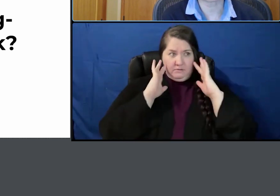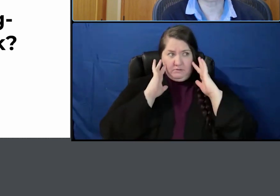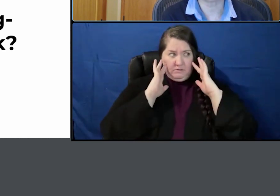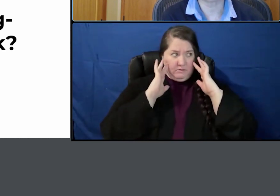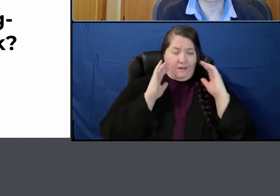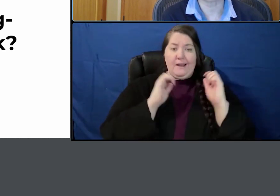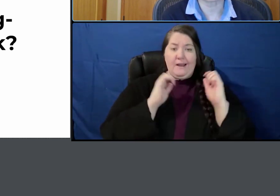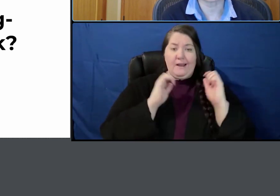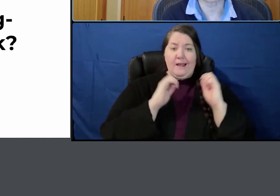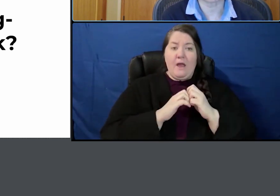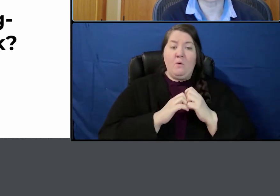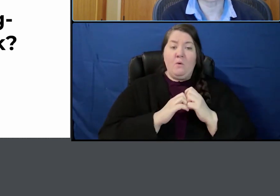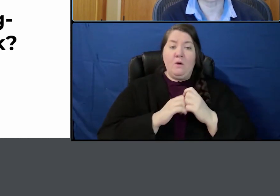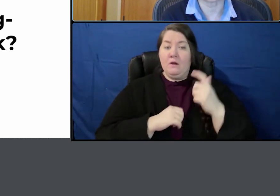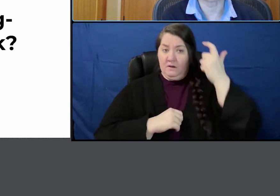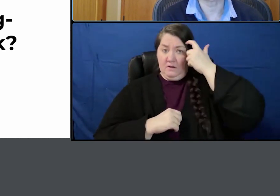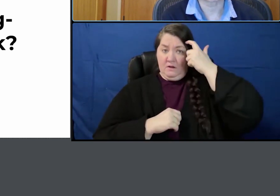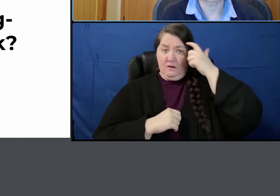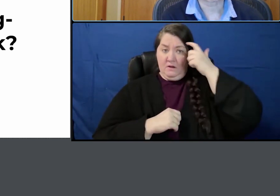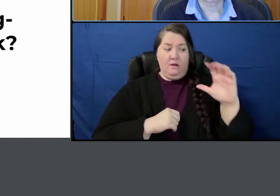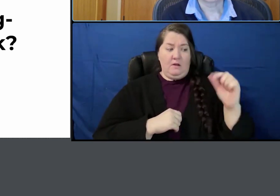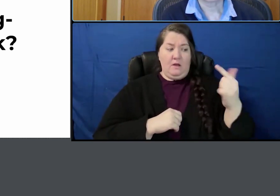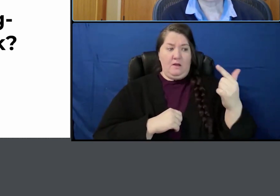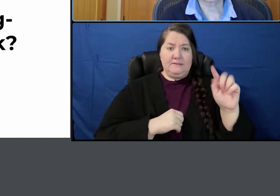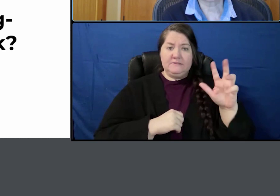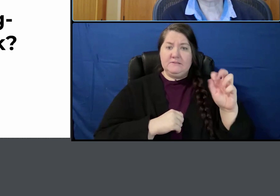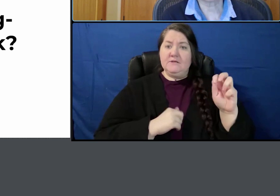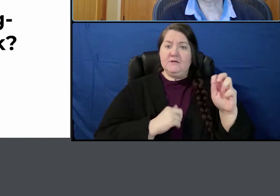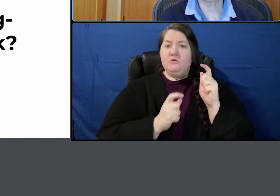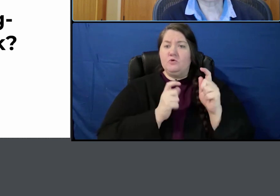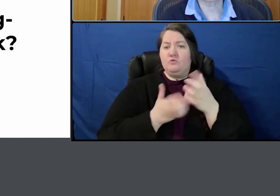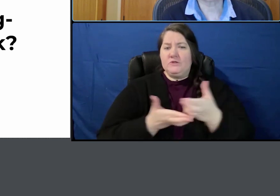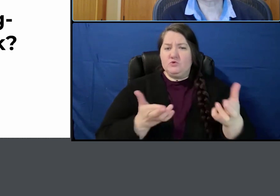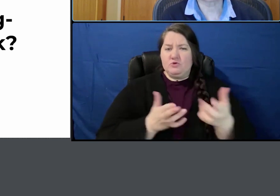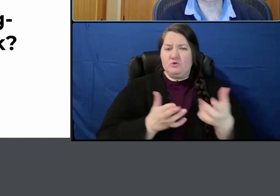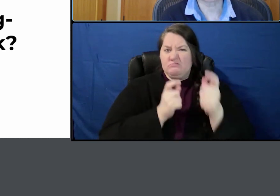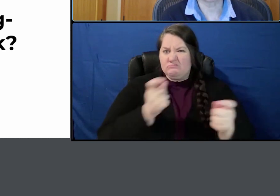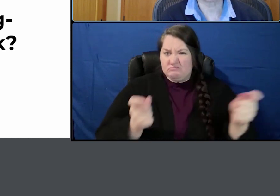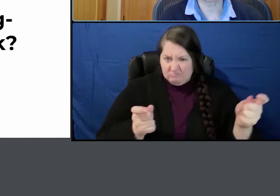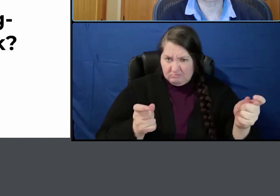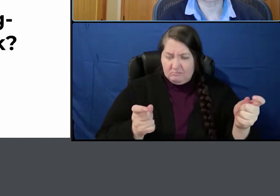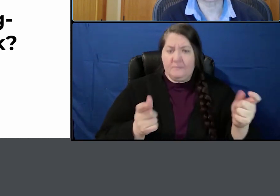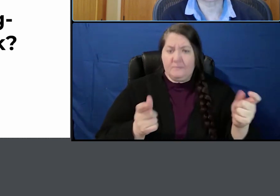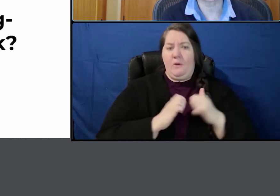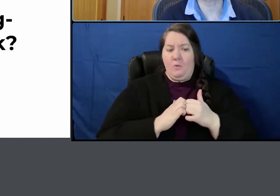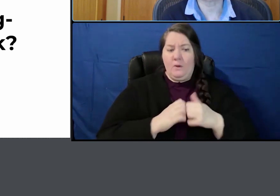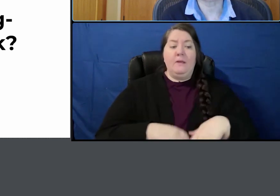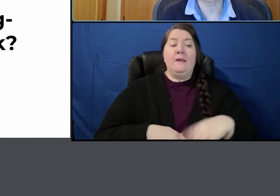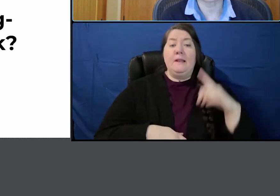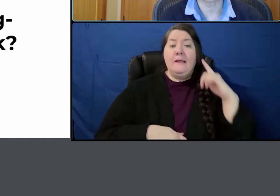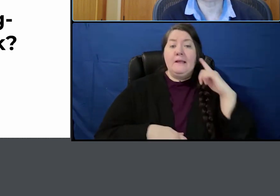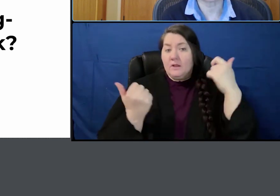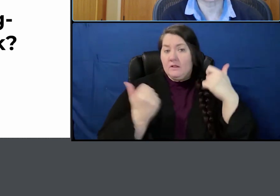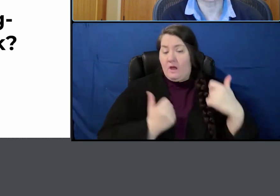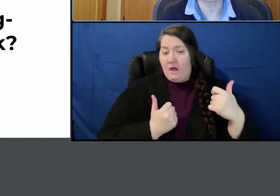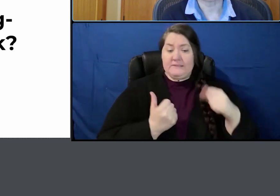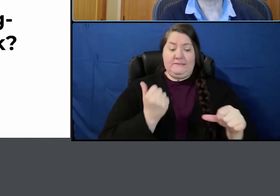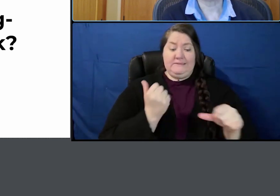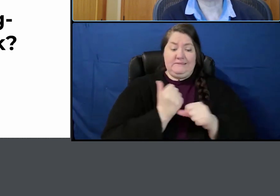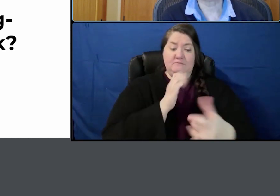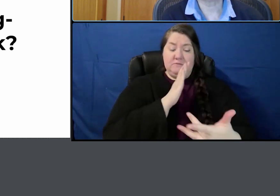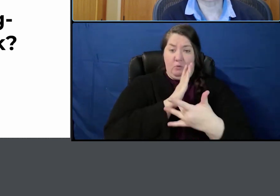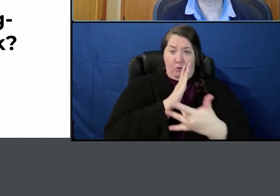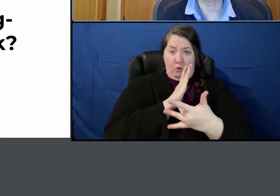their cognitive resources while listening. She's also interested in describing how hearing loss and assistive